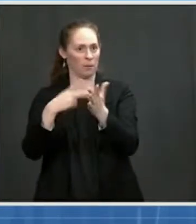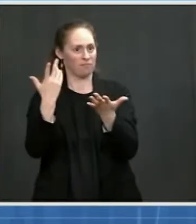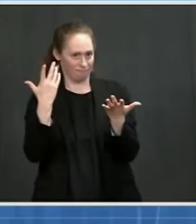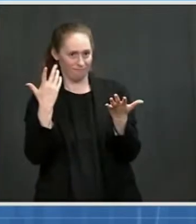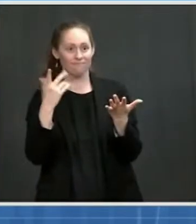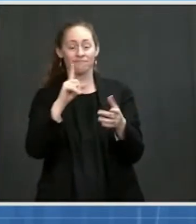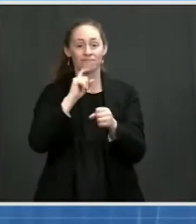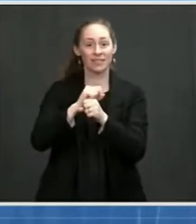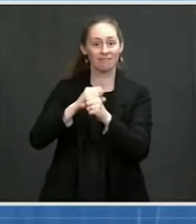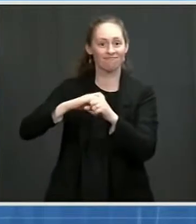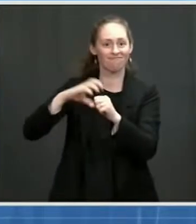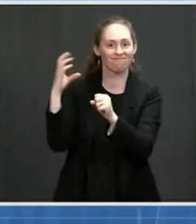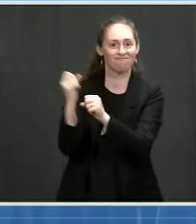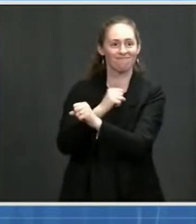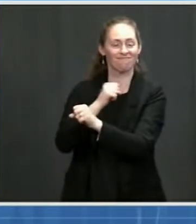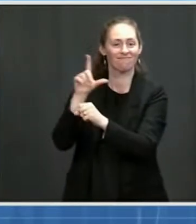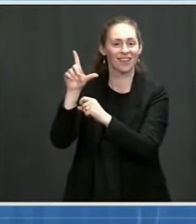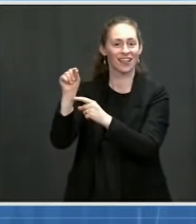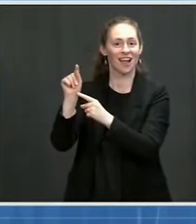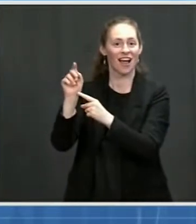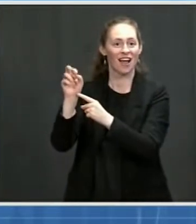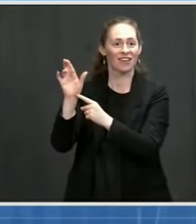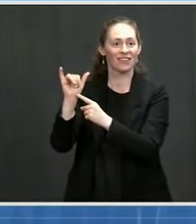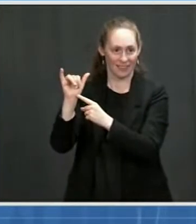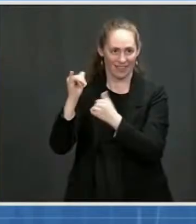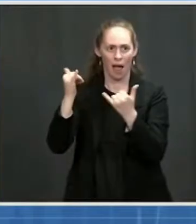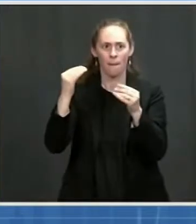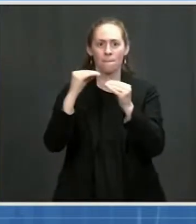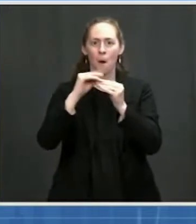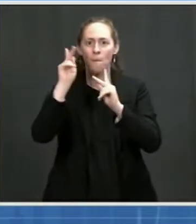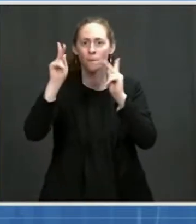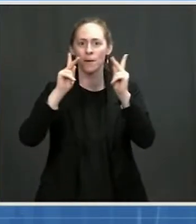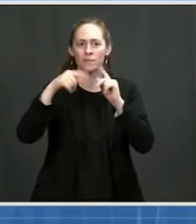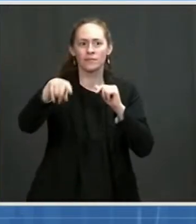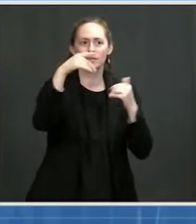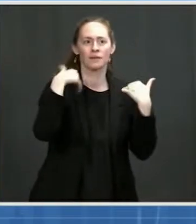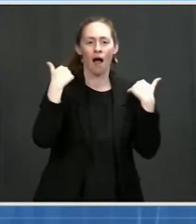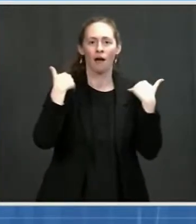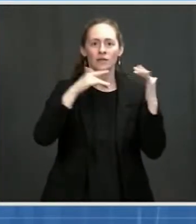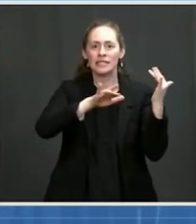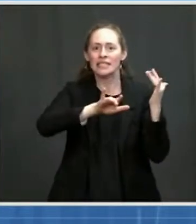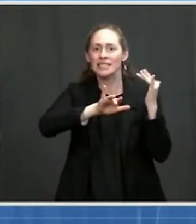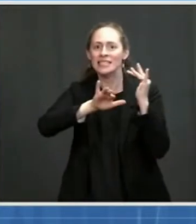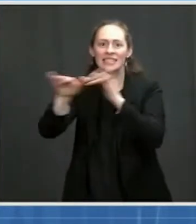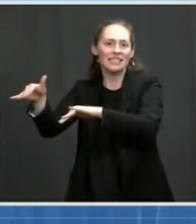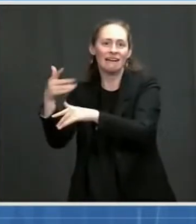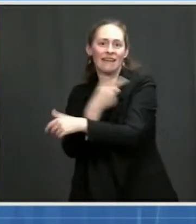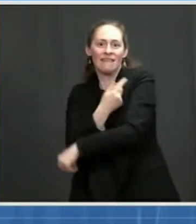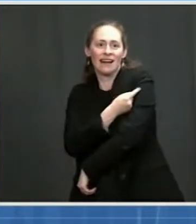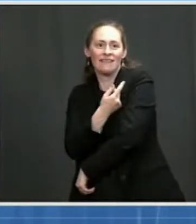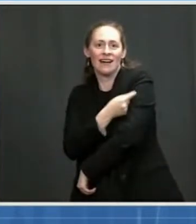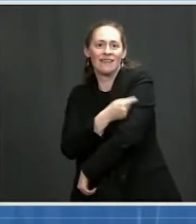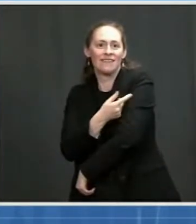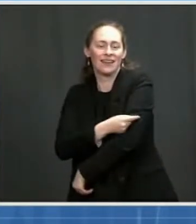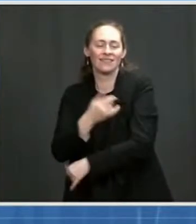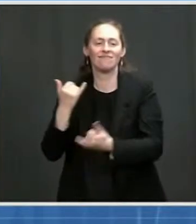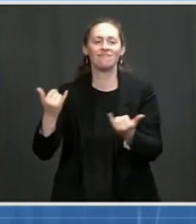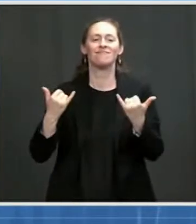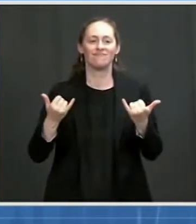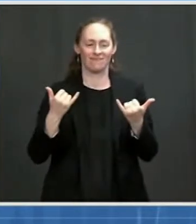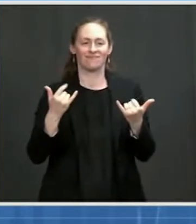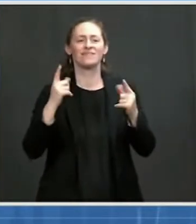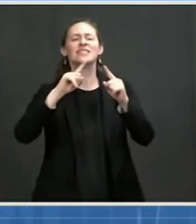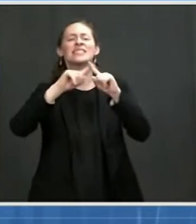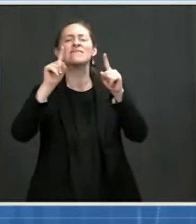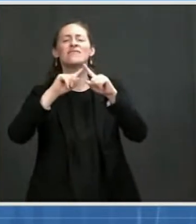younger adults, 20 to 49 years of age. In several counties, the rate of vaccination doubled